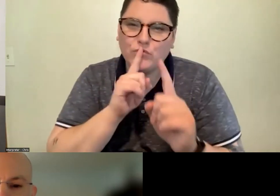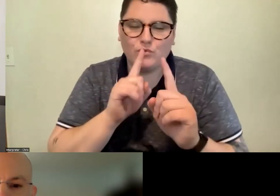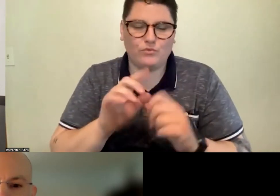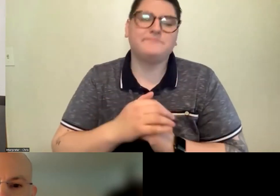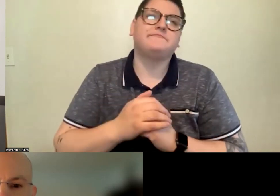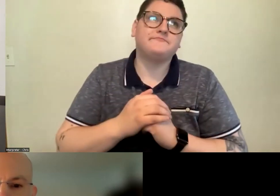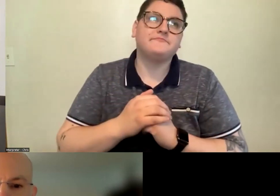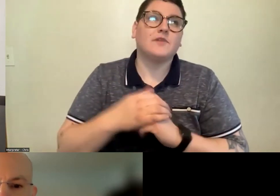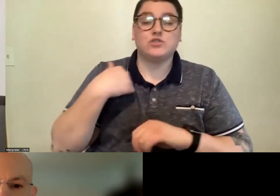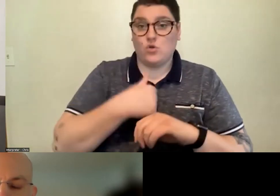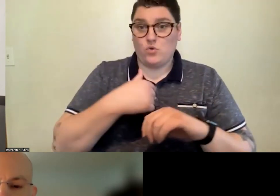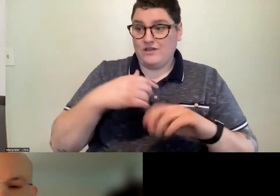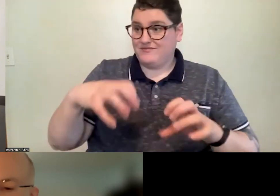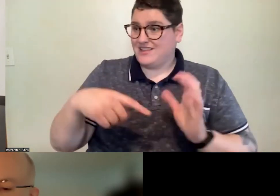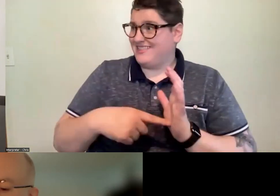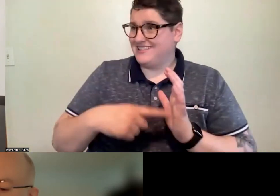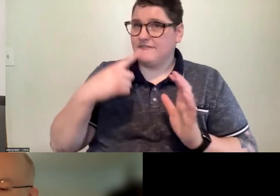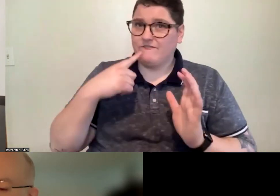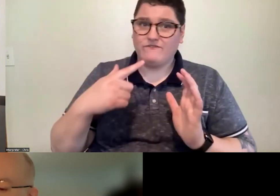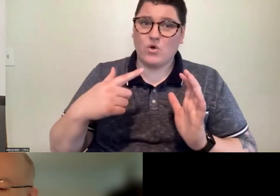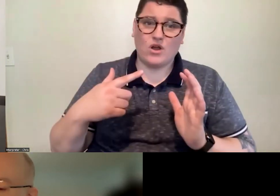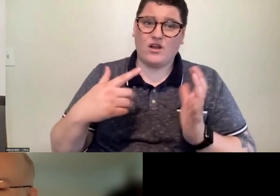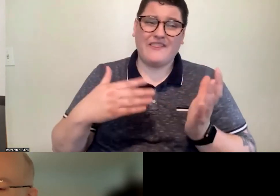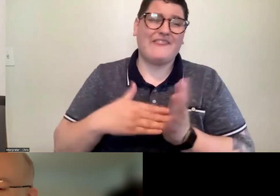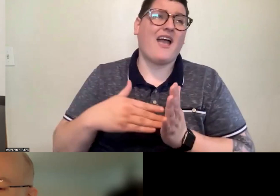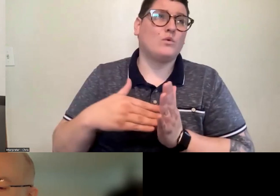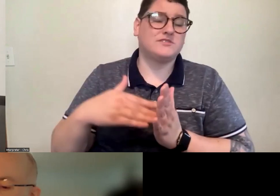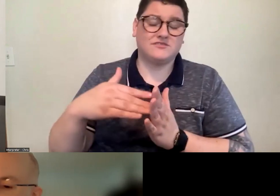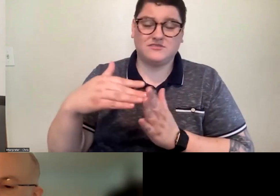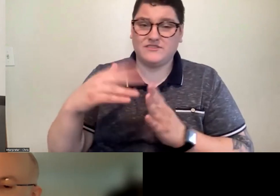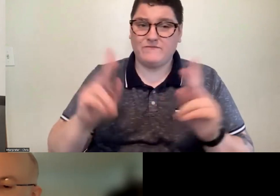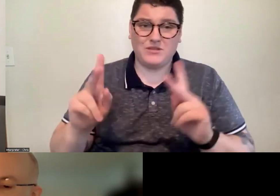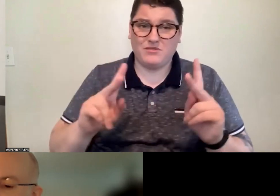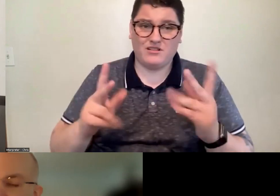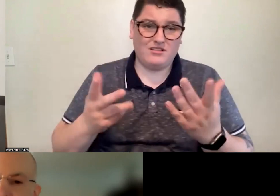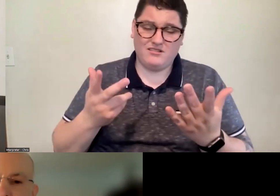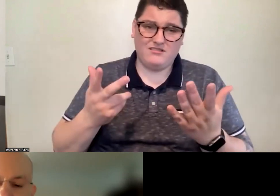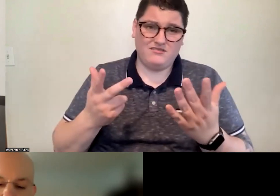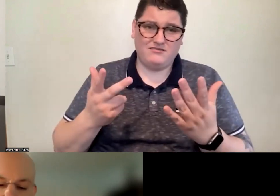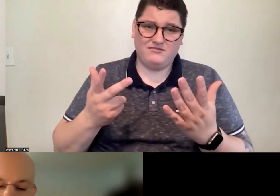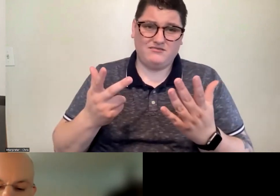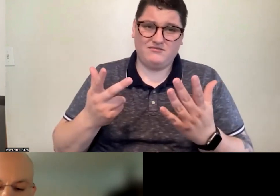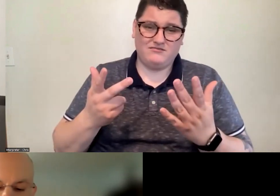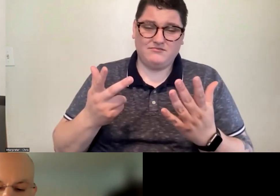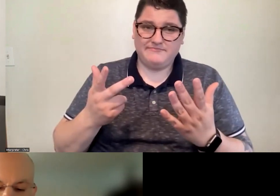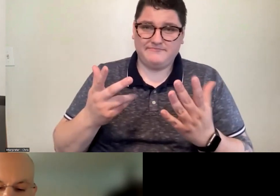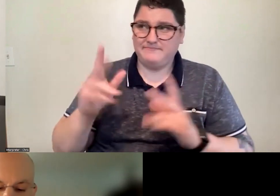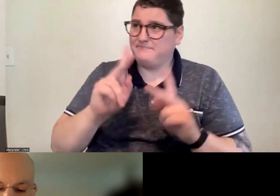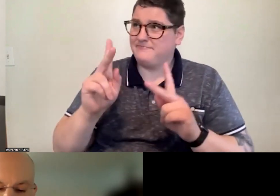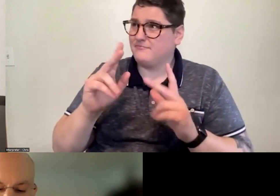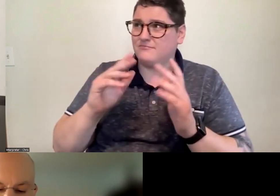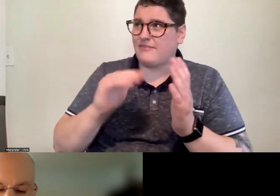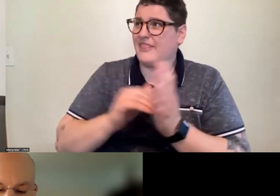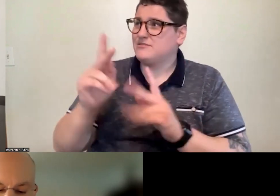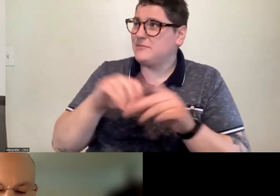And we've done this at this point literally for thousands. I mean, we did it for well over 1,000, I think a few thousand people in New Jersey, but we also